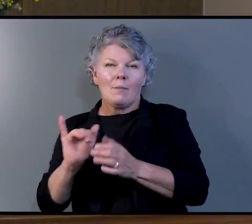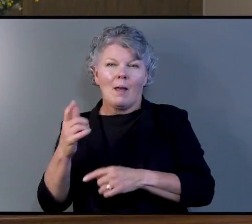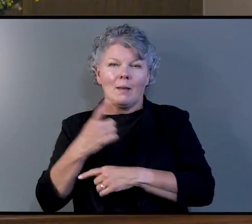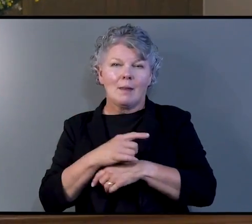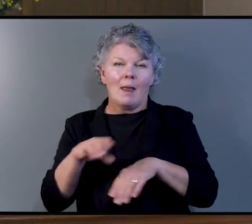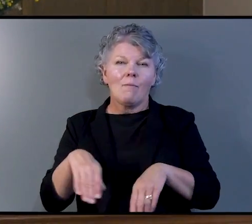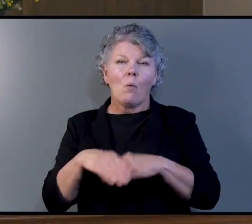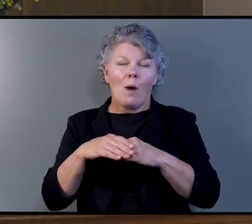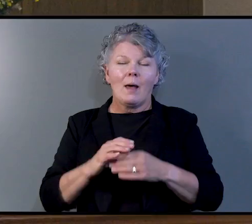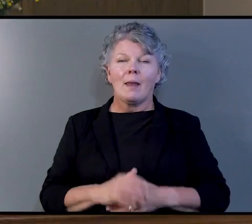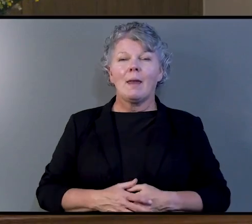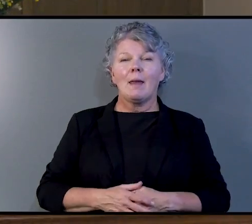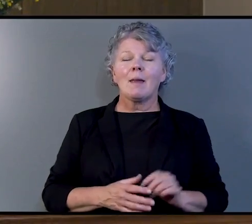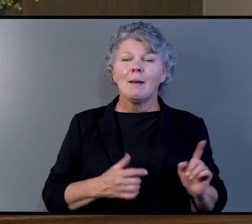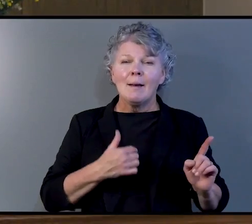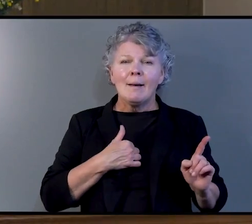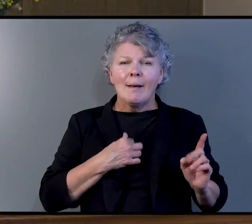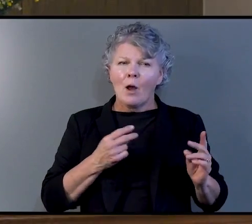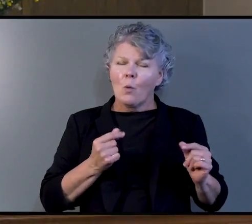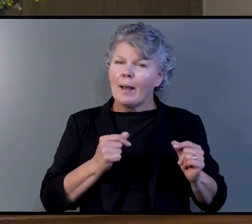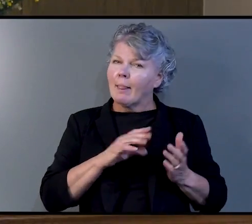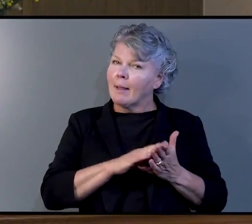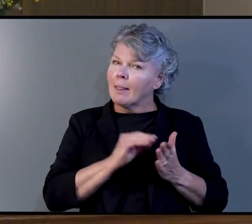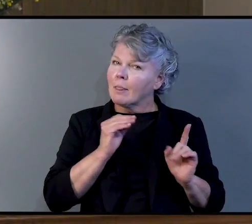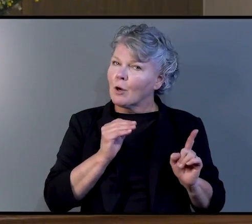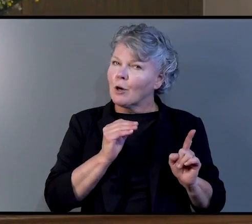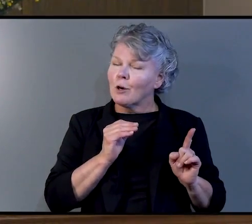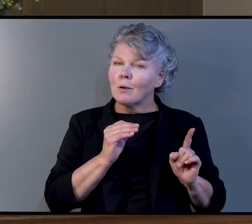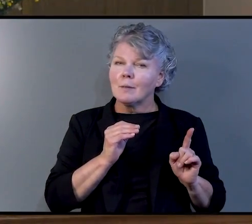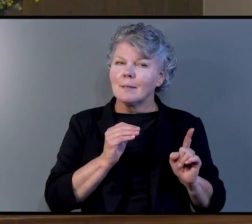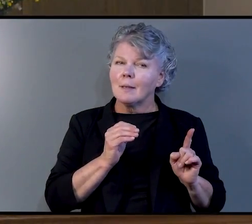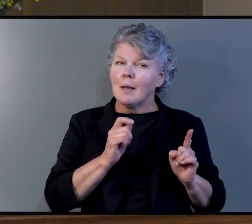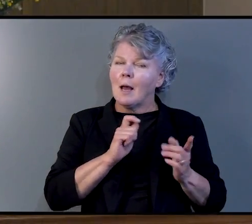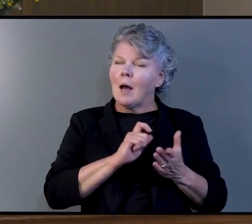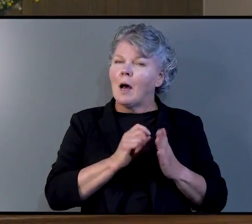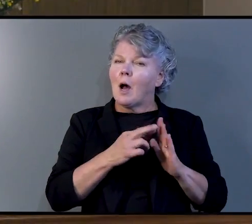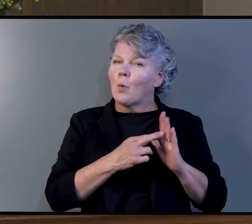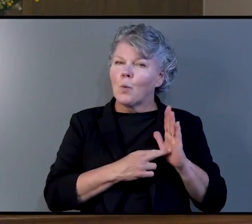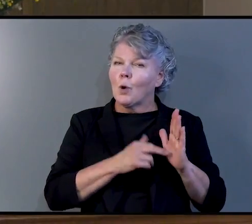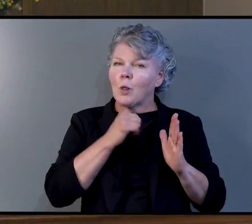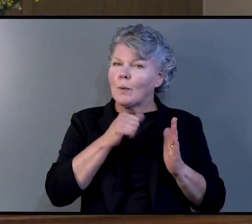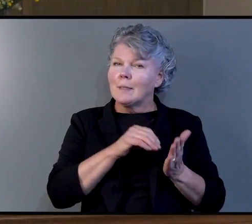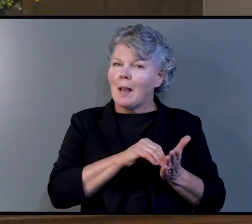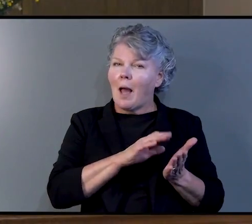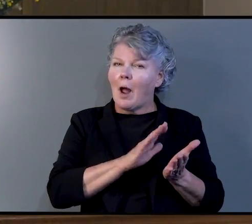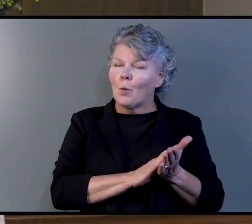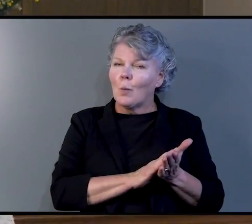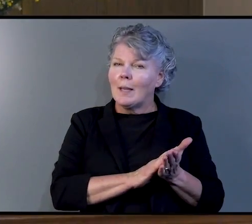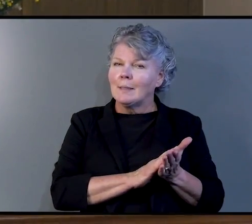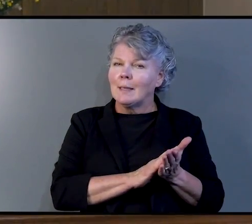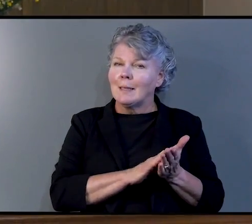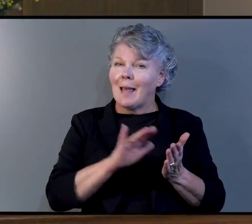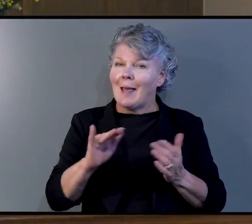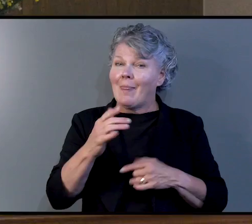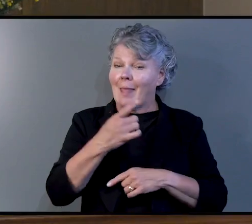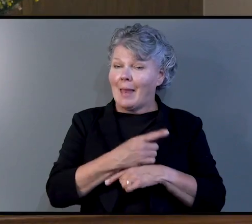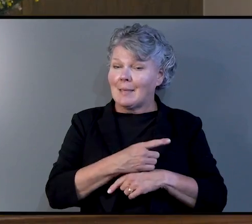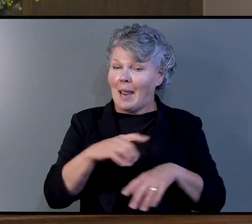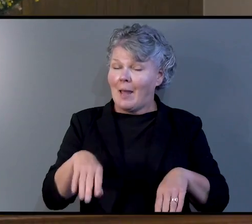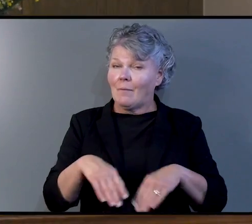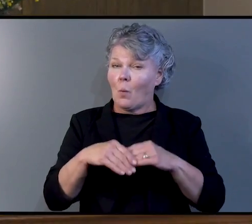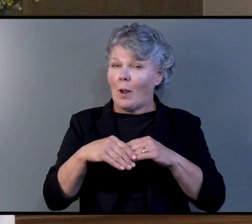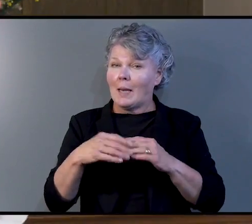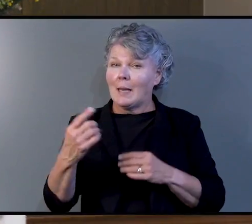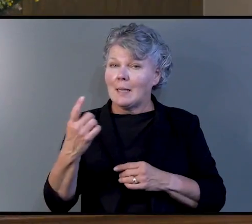wedding. In this role, I quickly learned an unwritten rule and cultural phenomenon that on the day of the wedding, there is